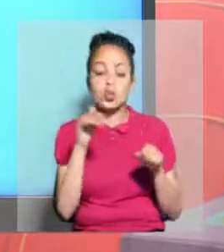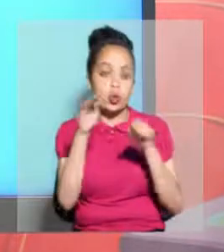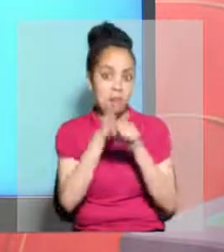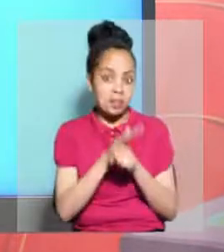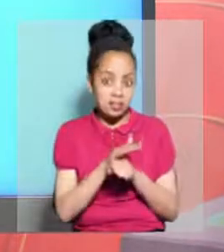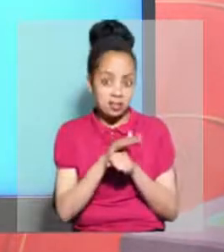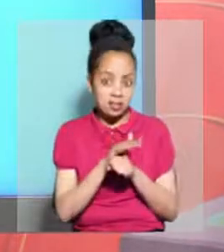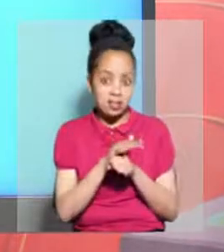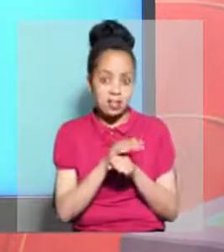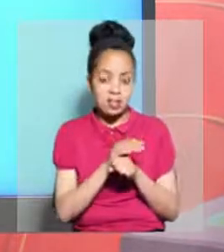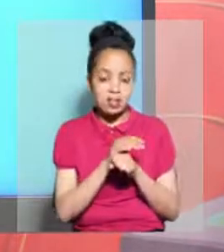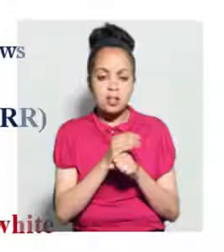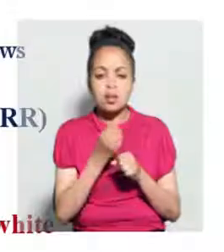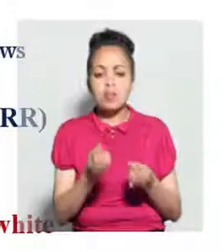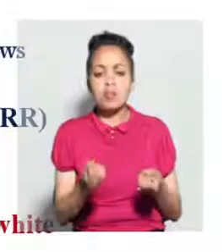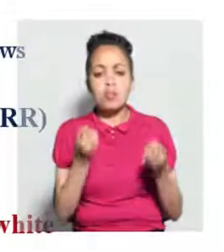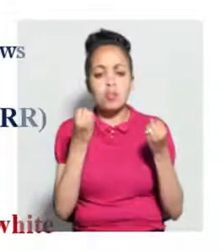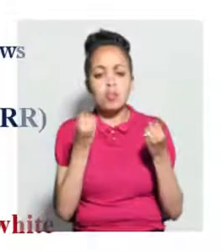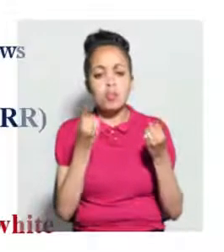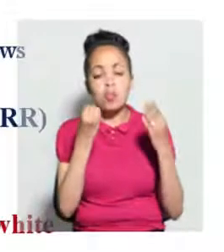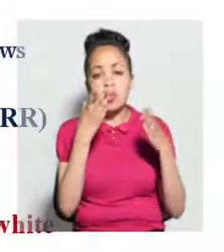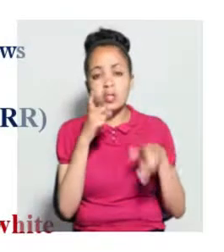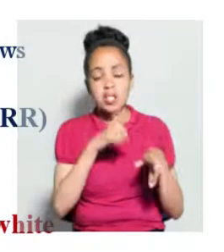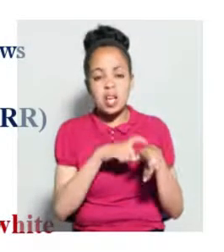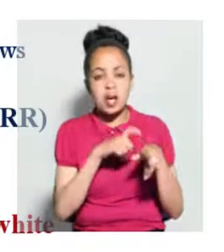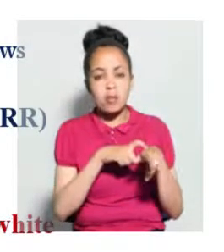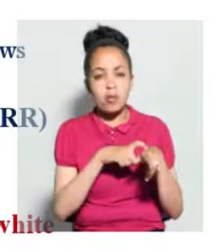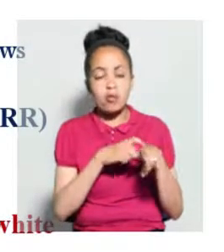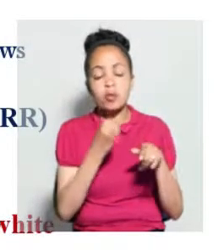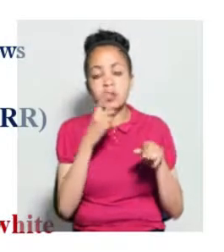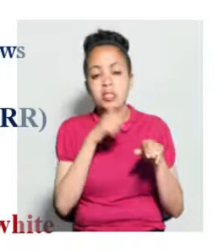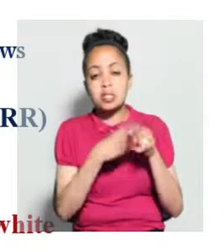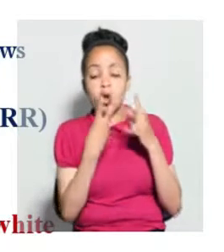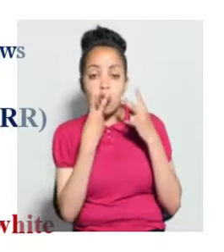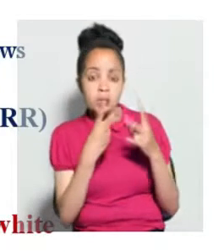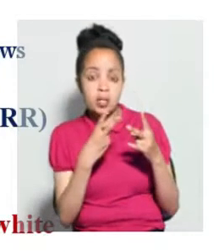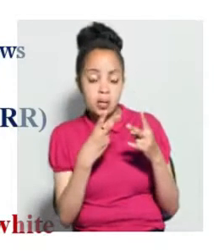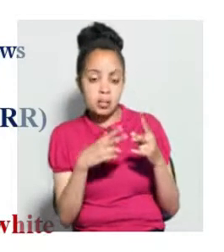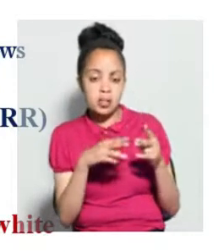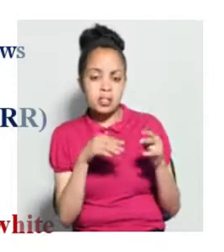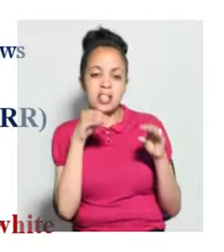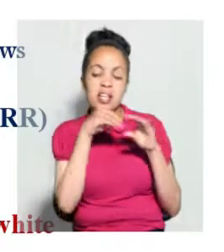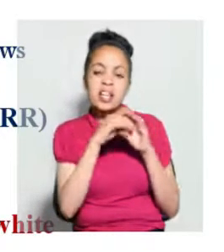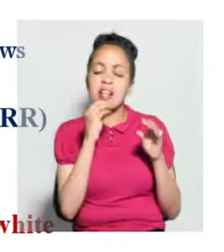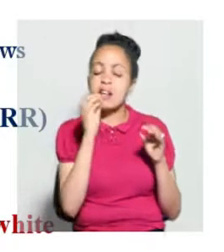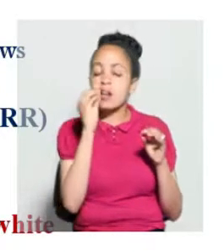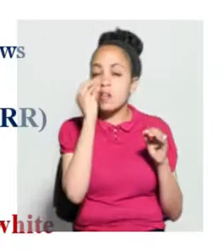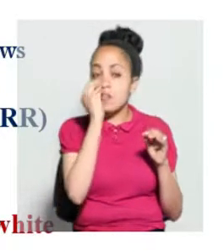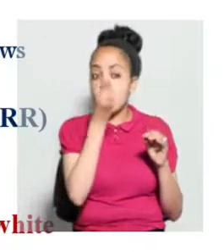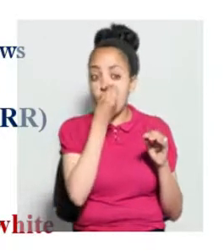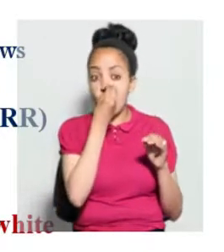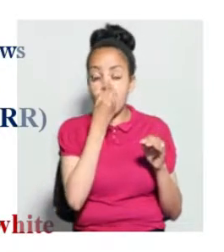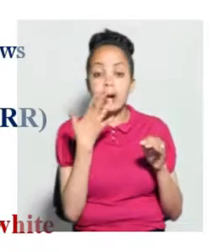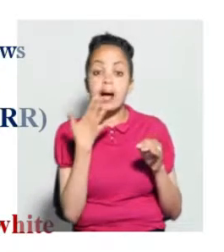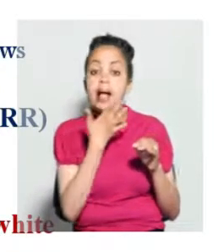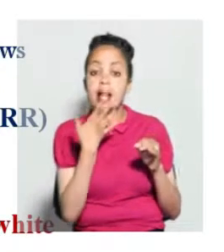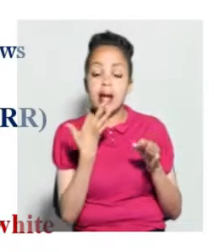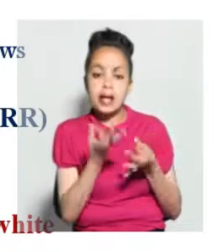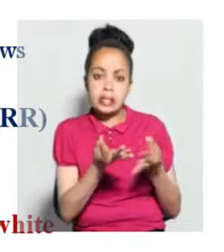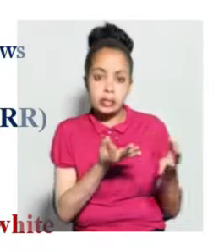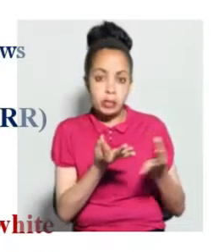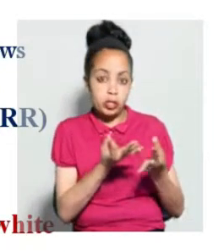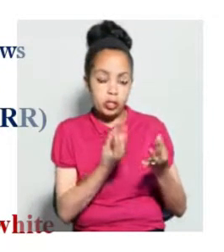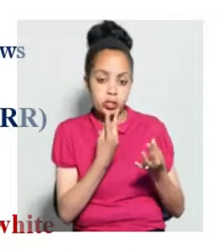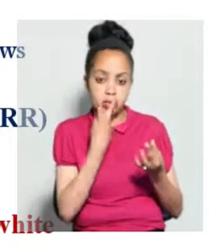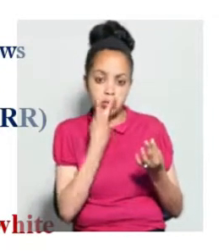dominance. Most type of incomplete dominance is mostly observed in flower color expression.